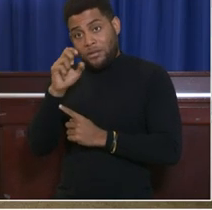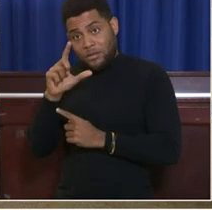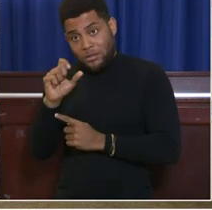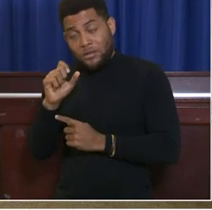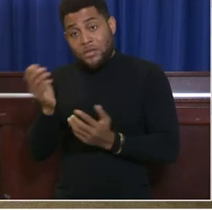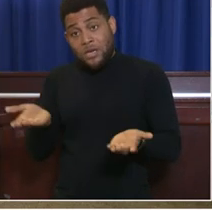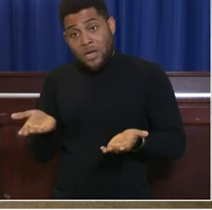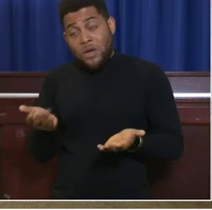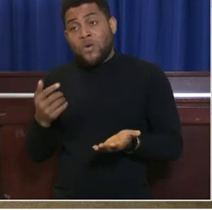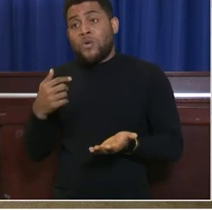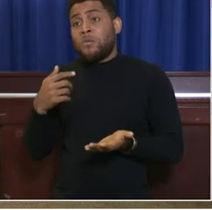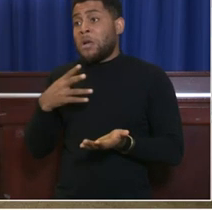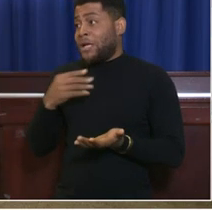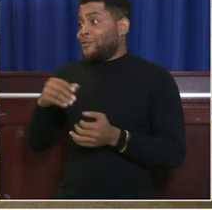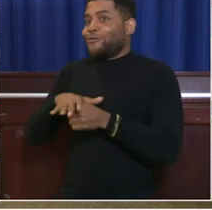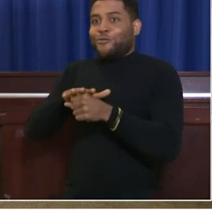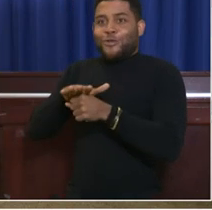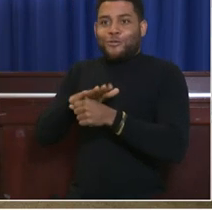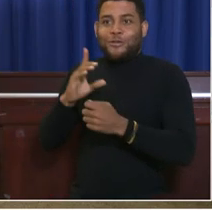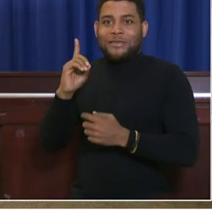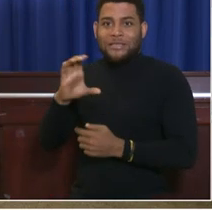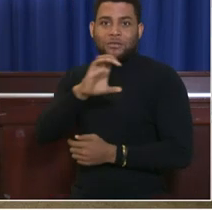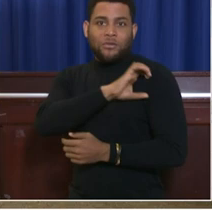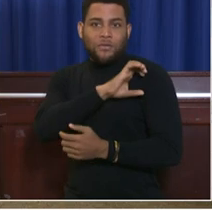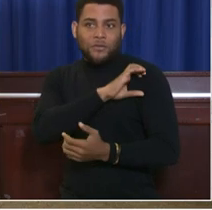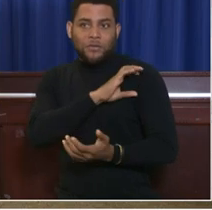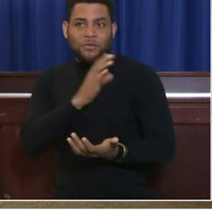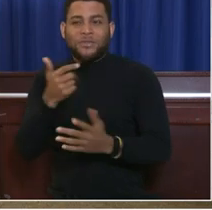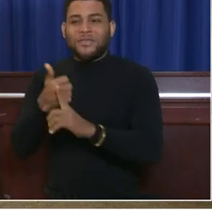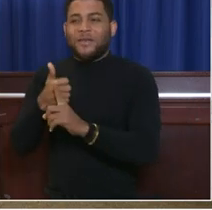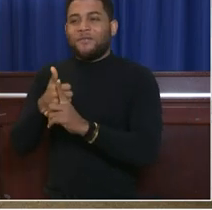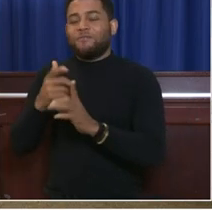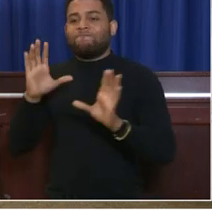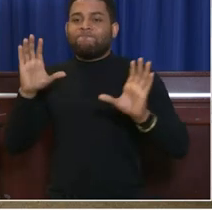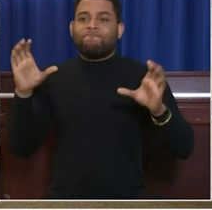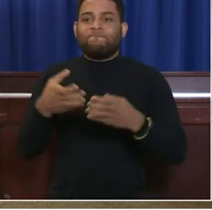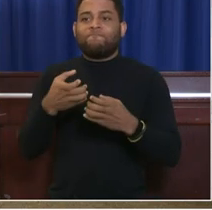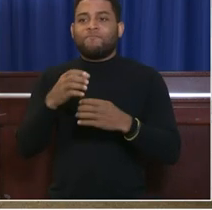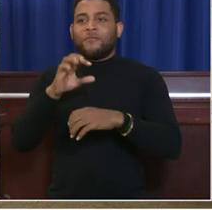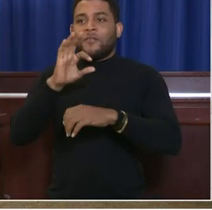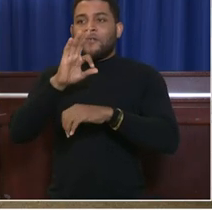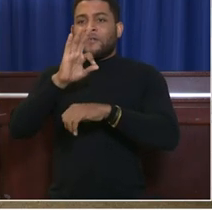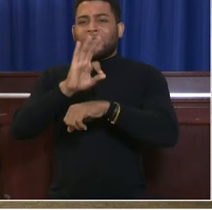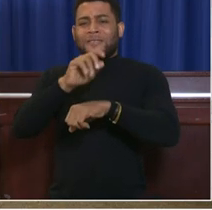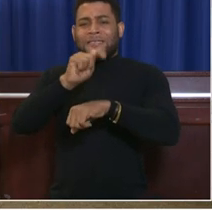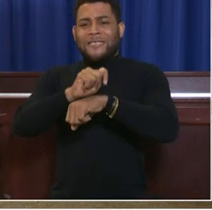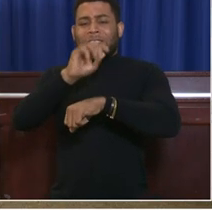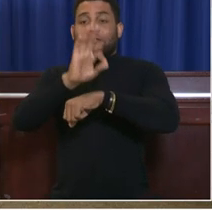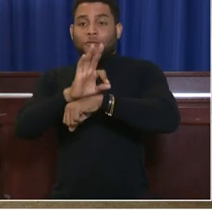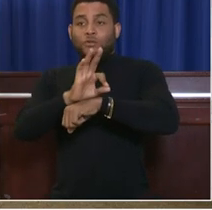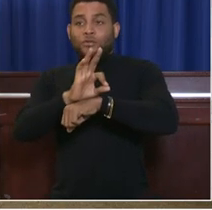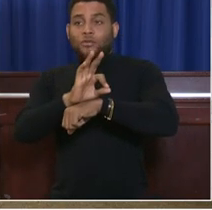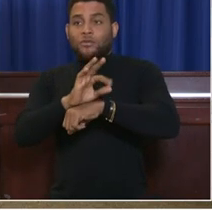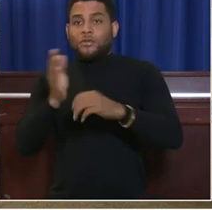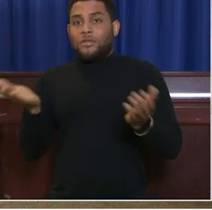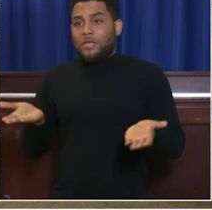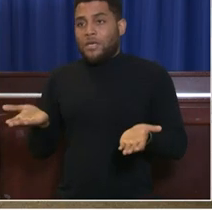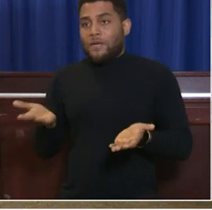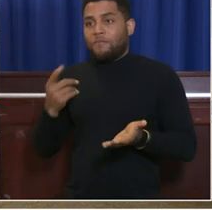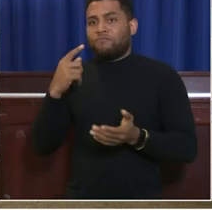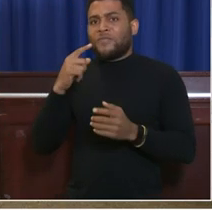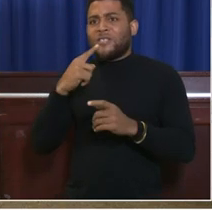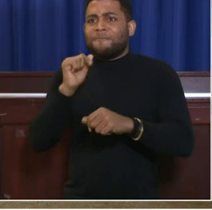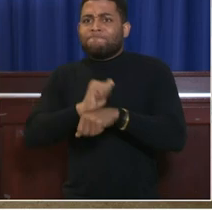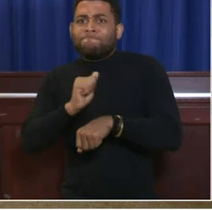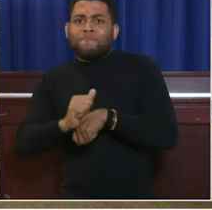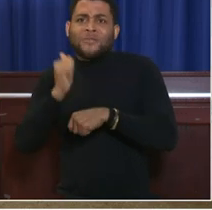officers serving as task force officers with the FBI in our spaces on our cases every single day. And we also have